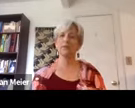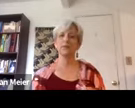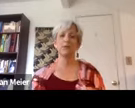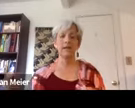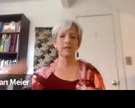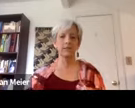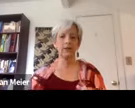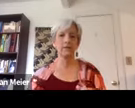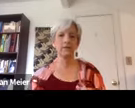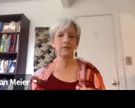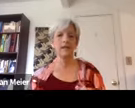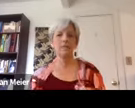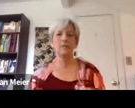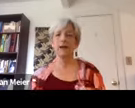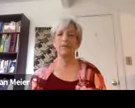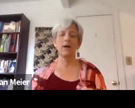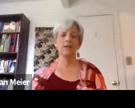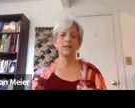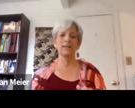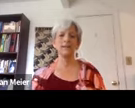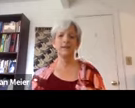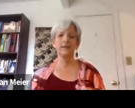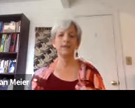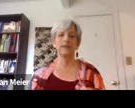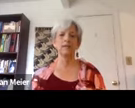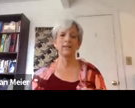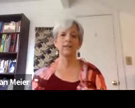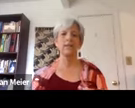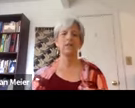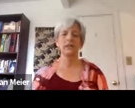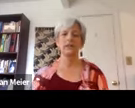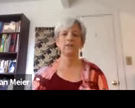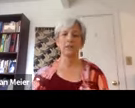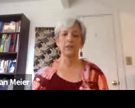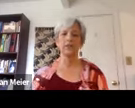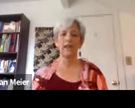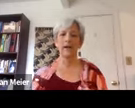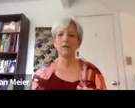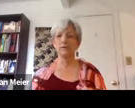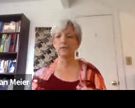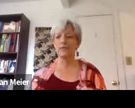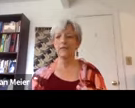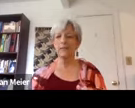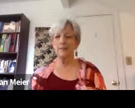increase mothers' rates of losses, but not fathers', they significantly increase the gender differential in